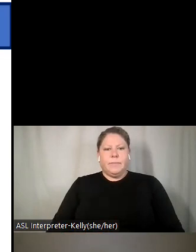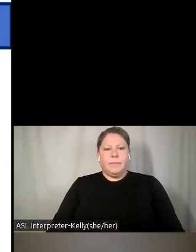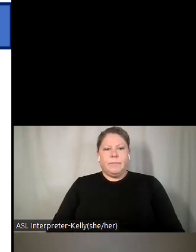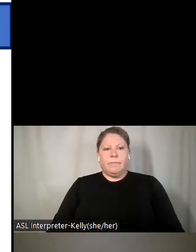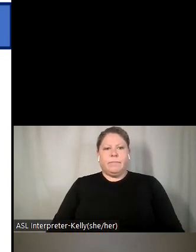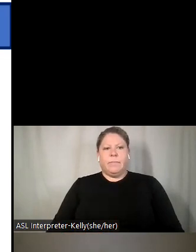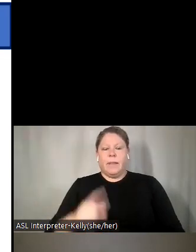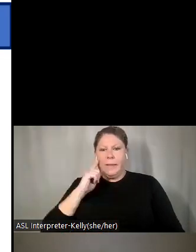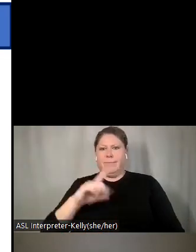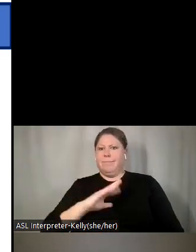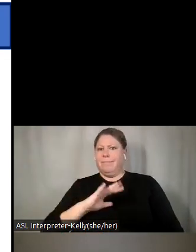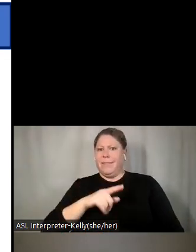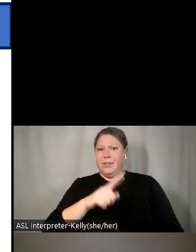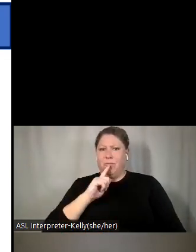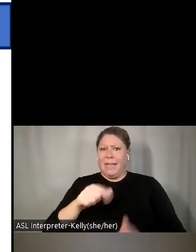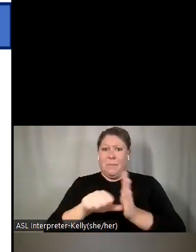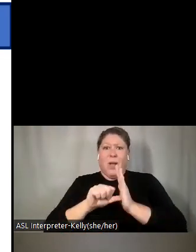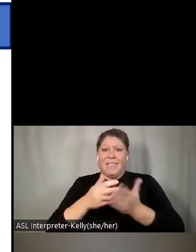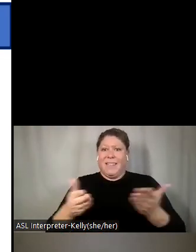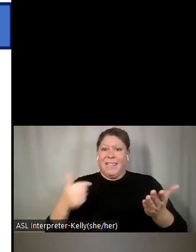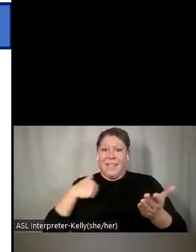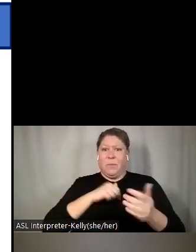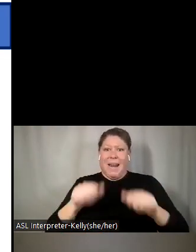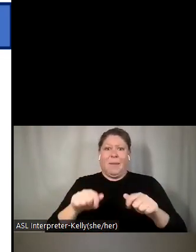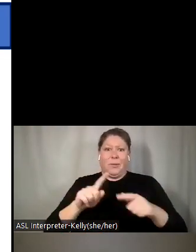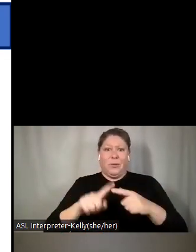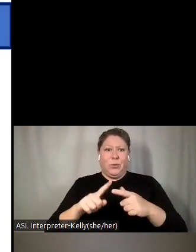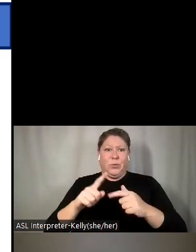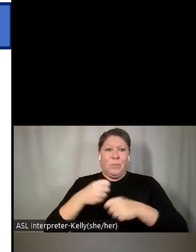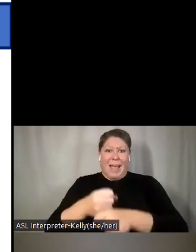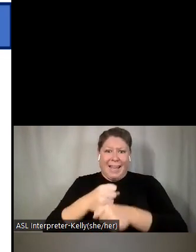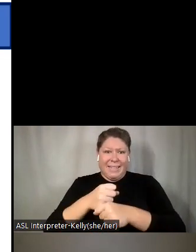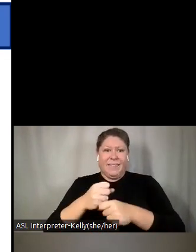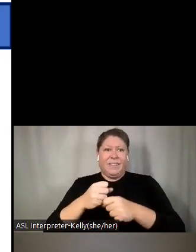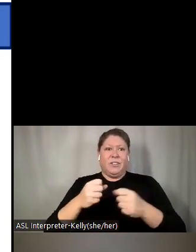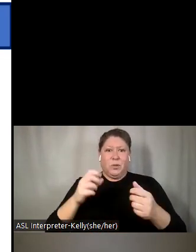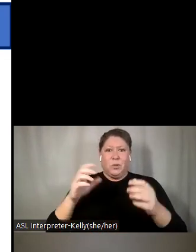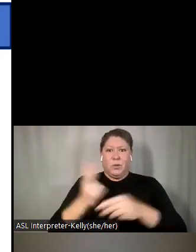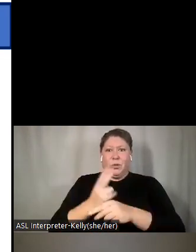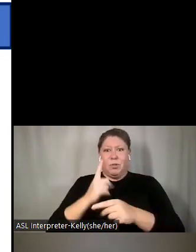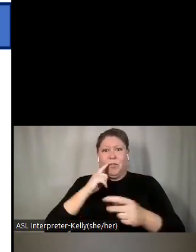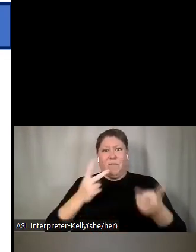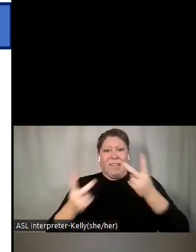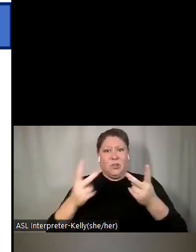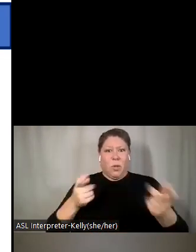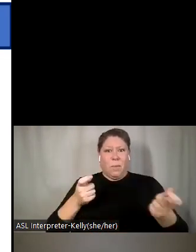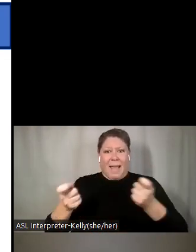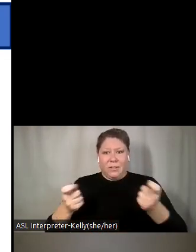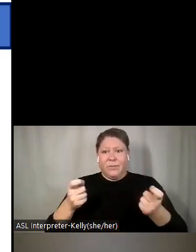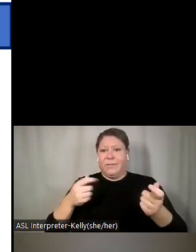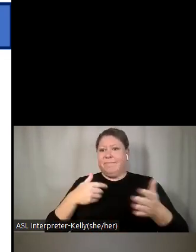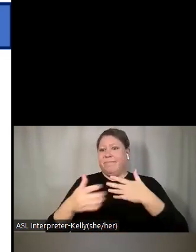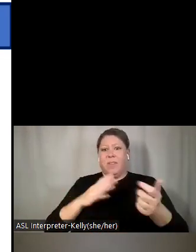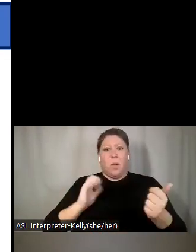things that we've been able to build out honestly, to support visual management, especially with a very remote-based workforce